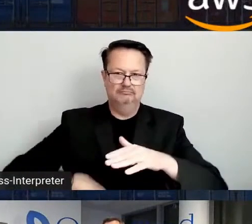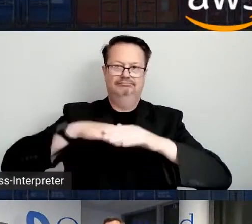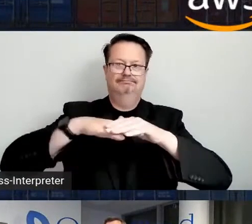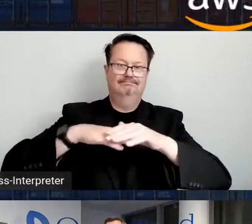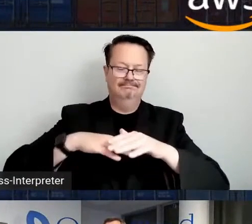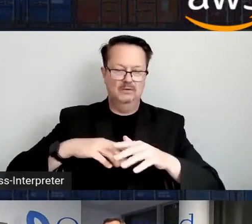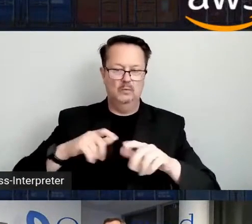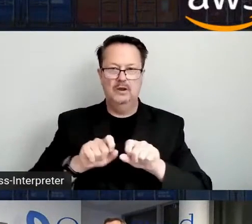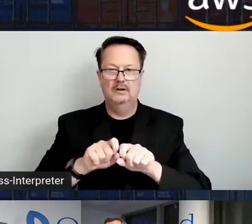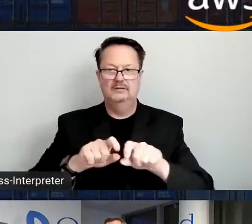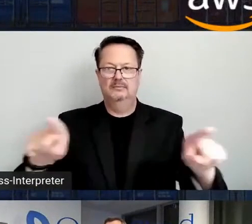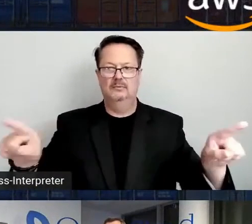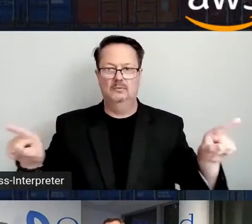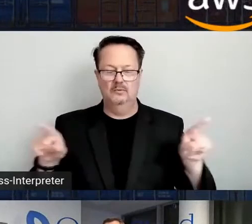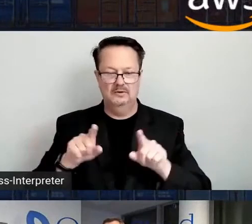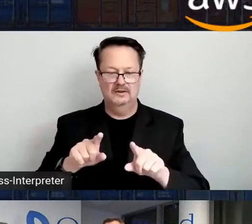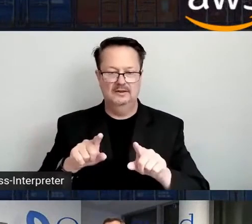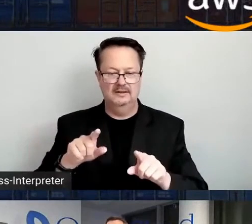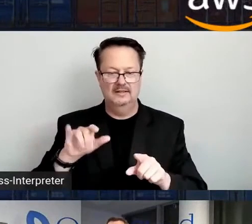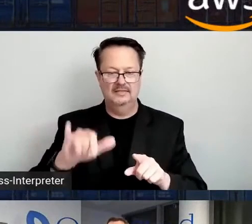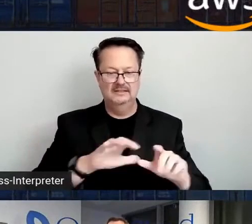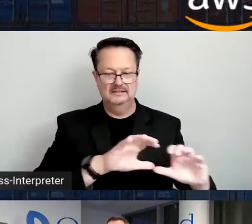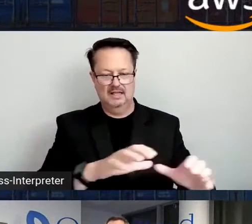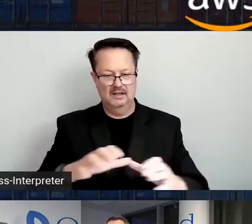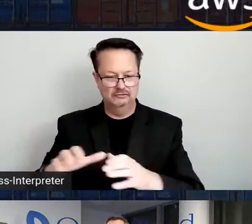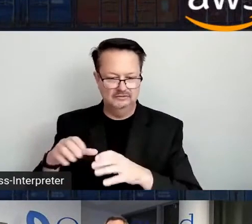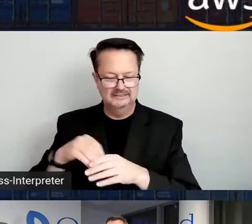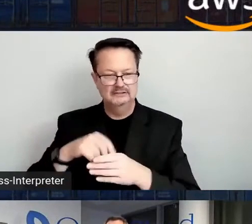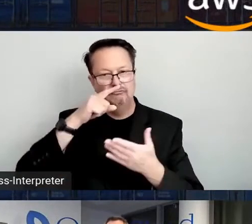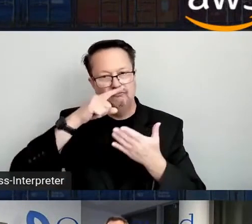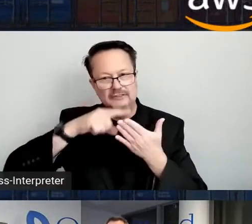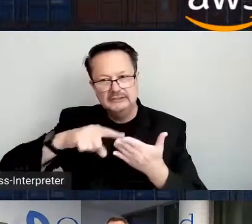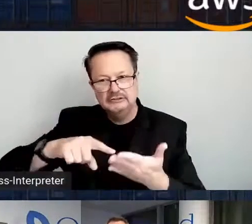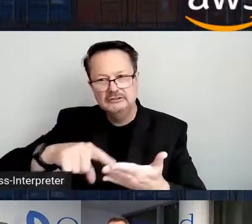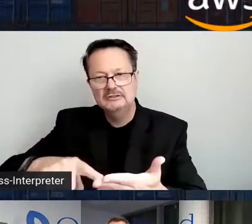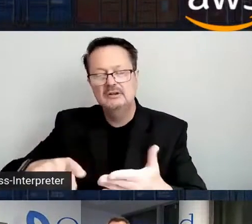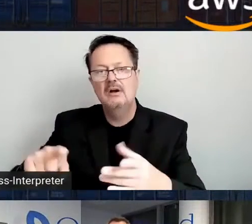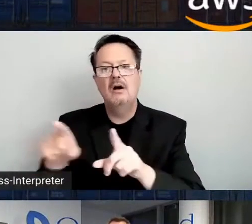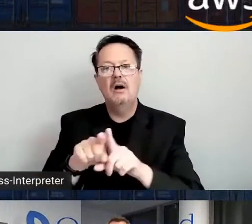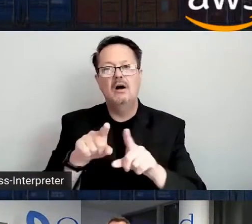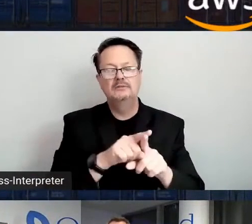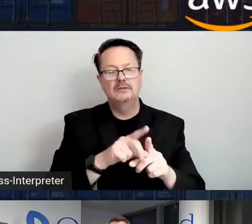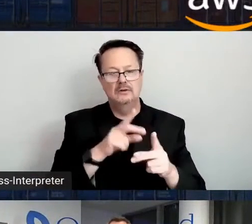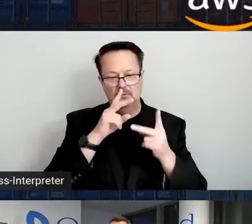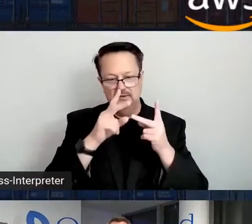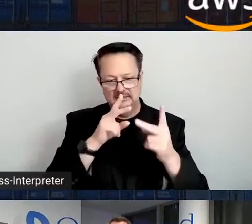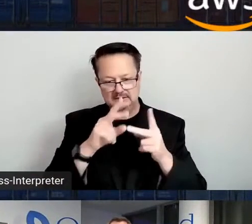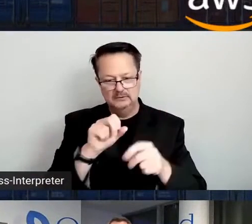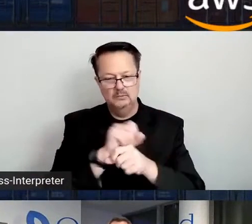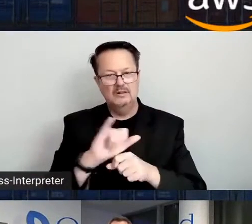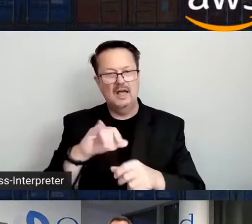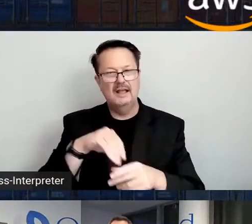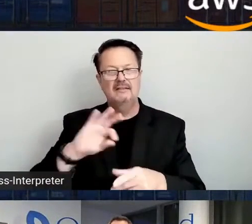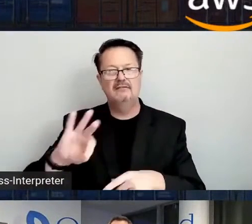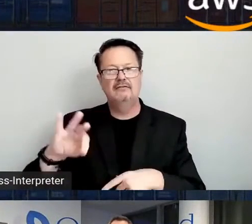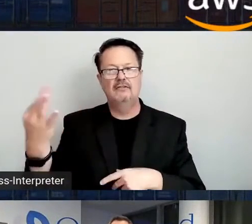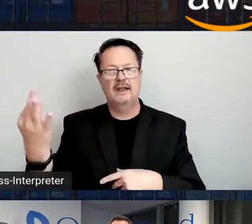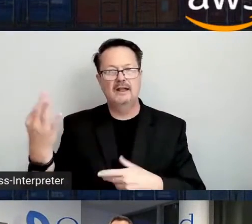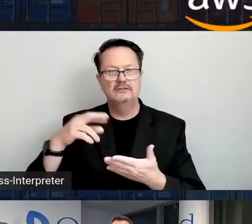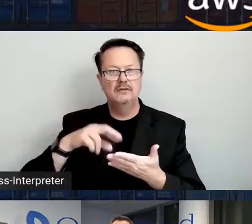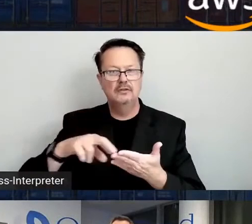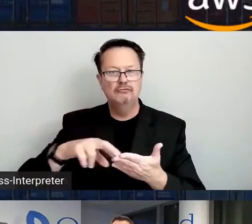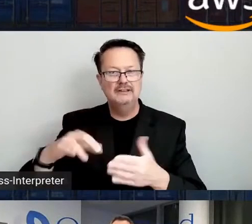deploying Kubernetes clusters in research, also where we have several, for example, in France, a research